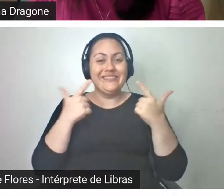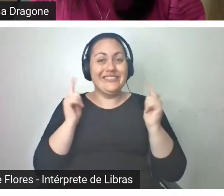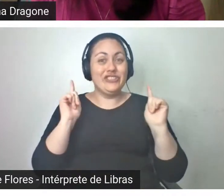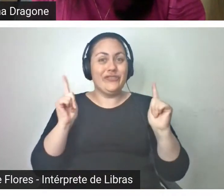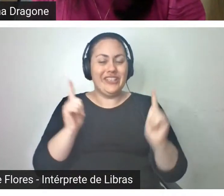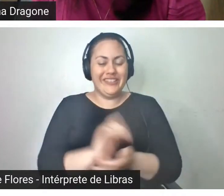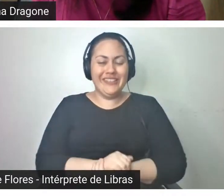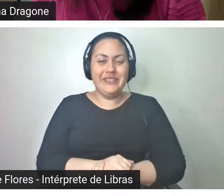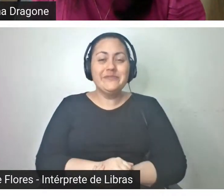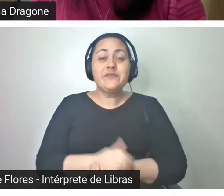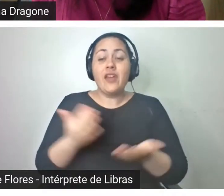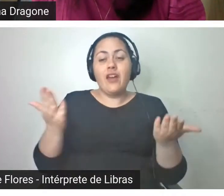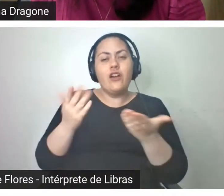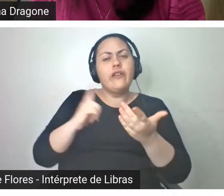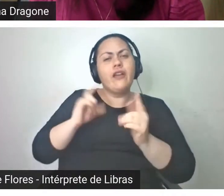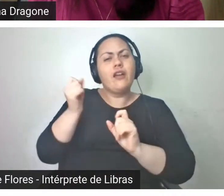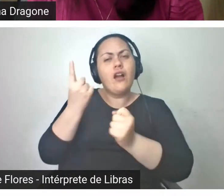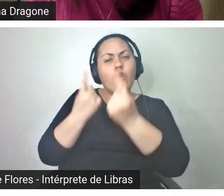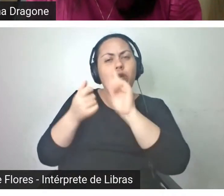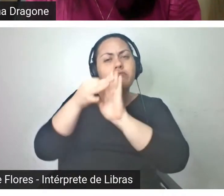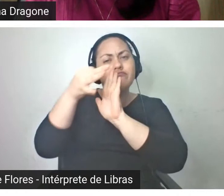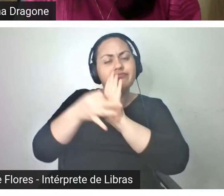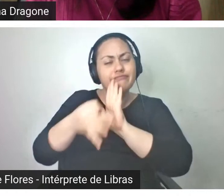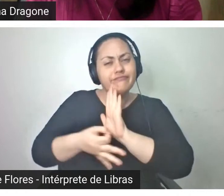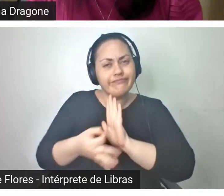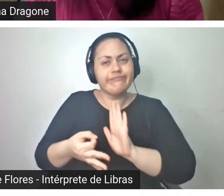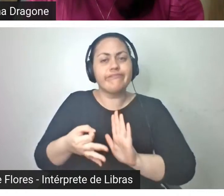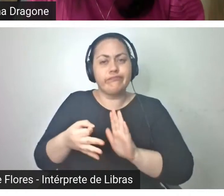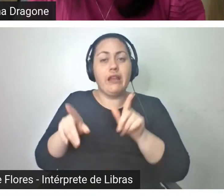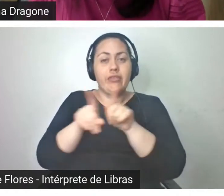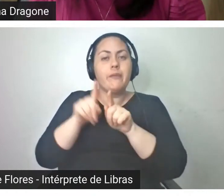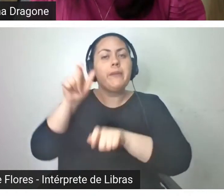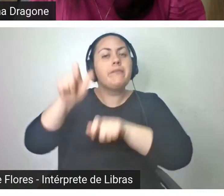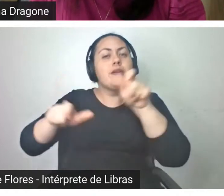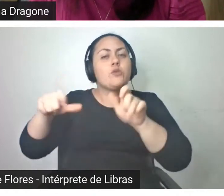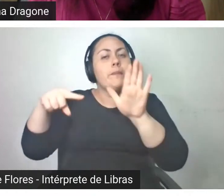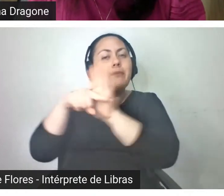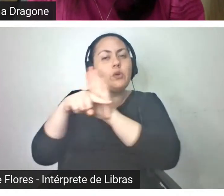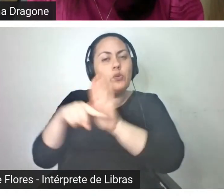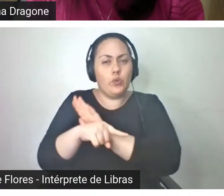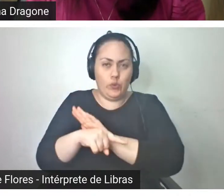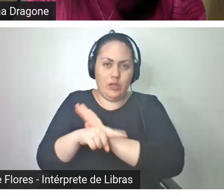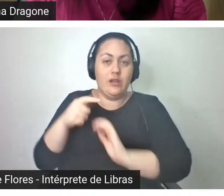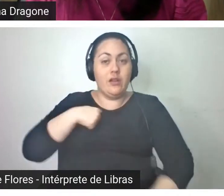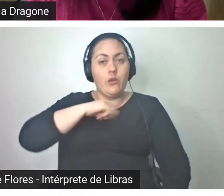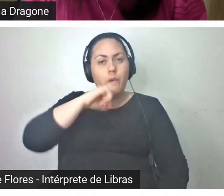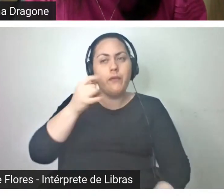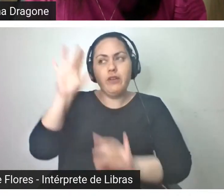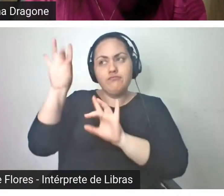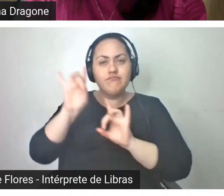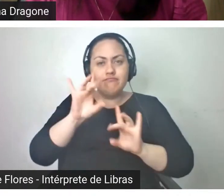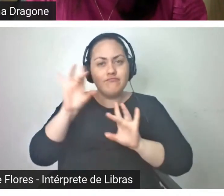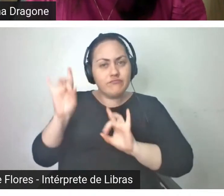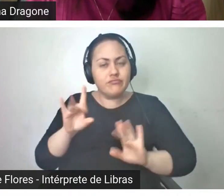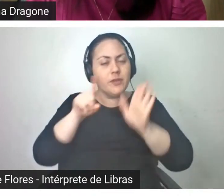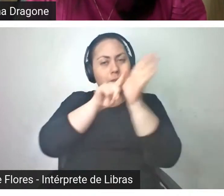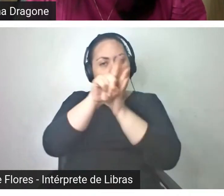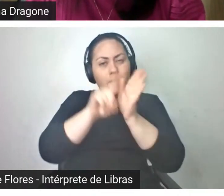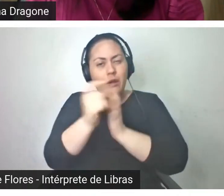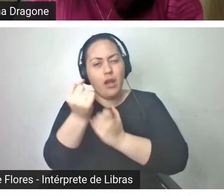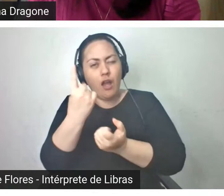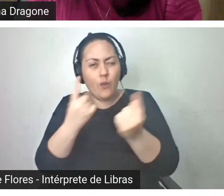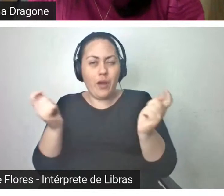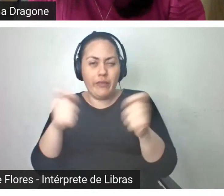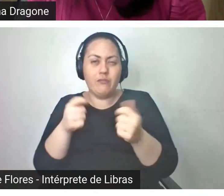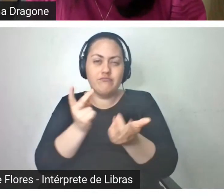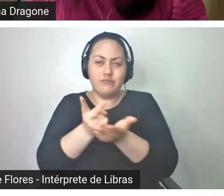Temos alguns comentários e questões do público. Então, farei algumas questões para continuarmos